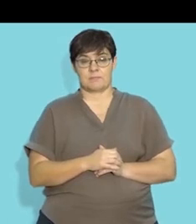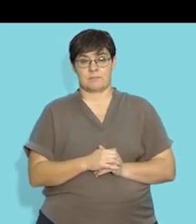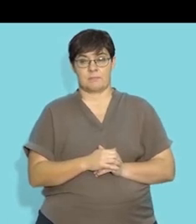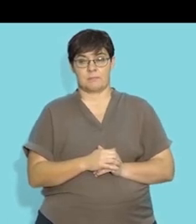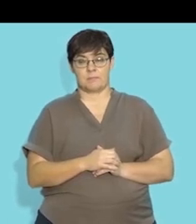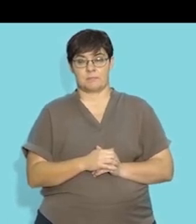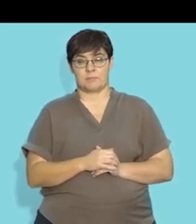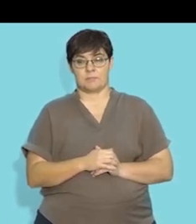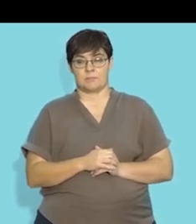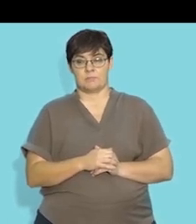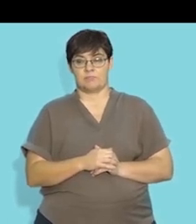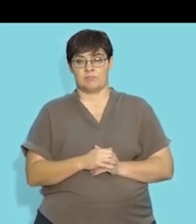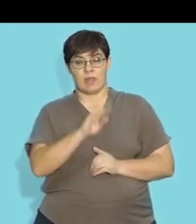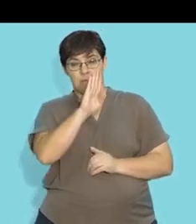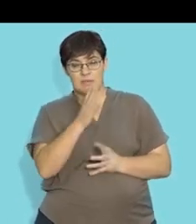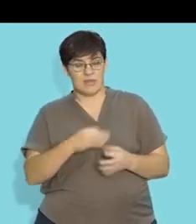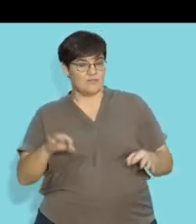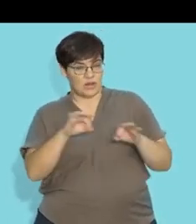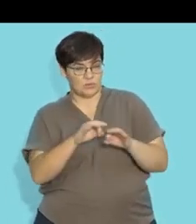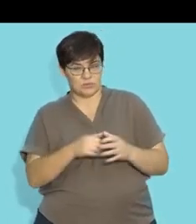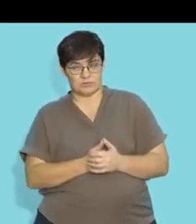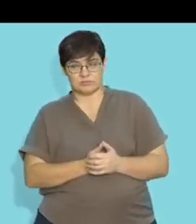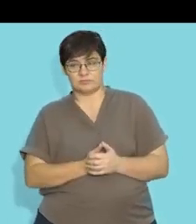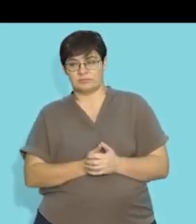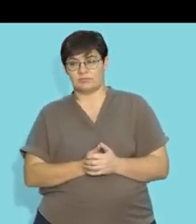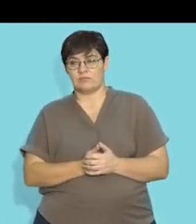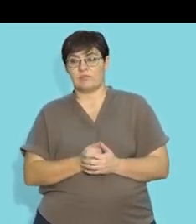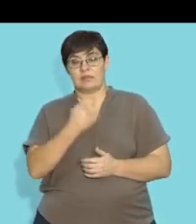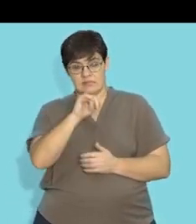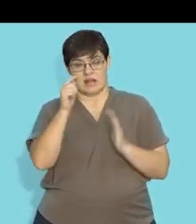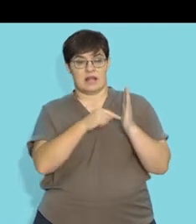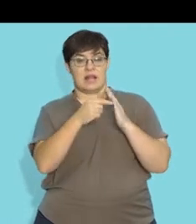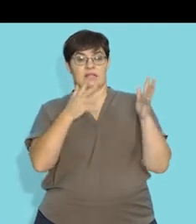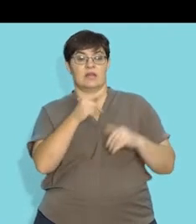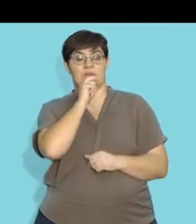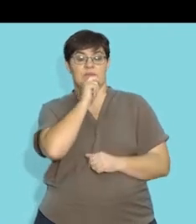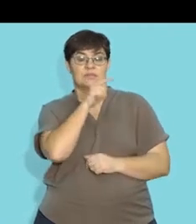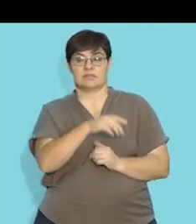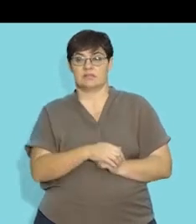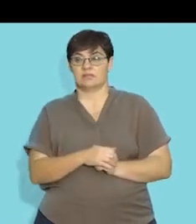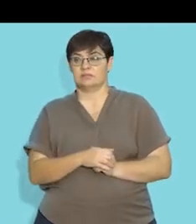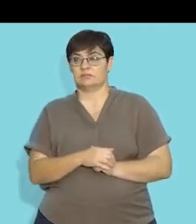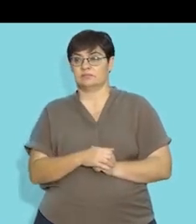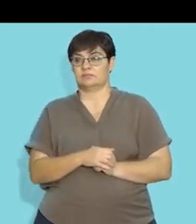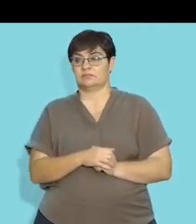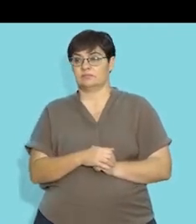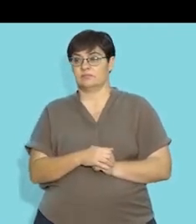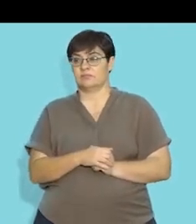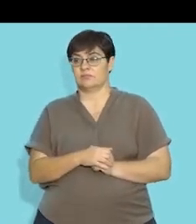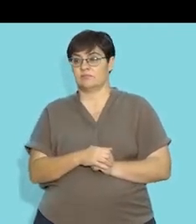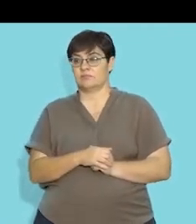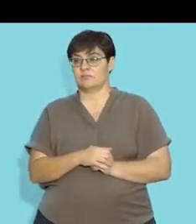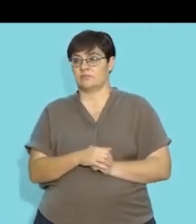26. And what about the B value? The B value, still using my calculator. So the B value, I can